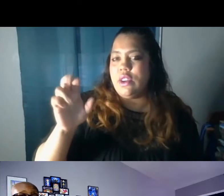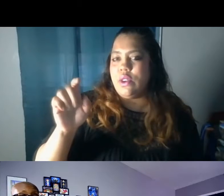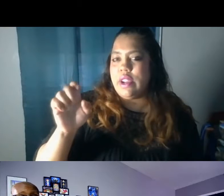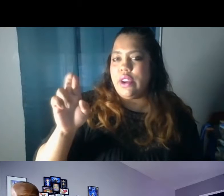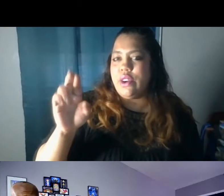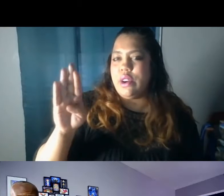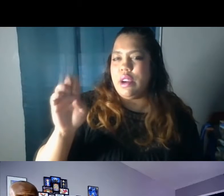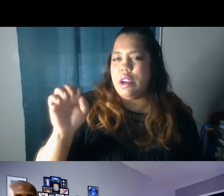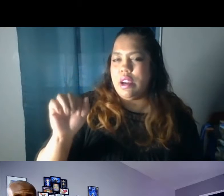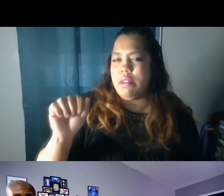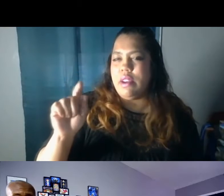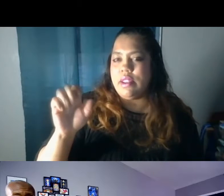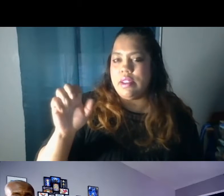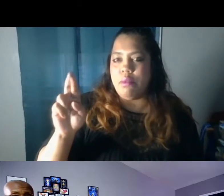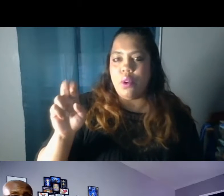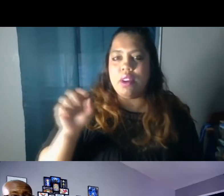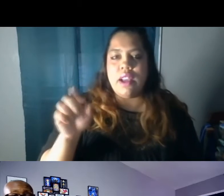CSLGB.